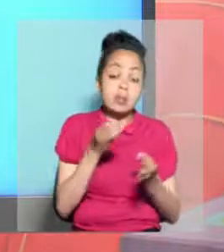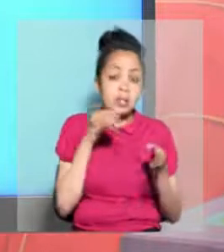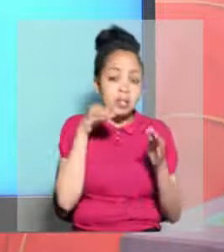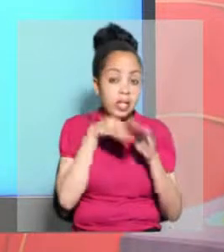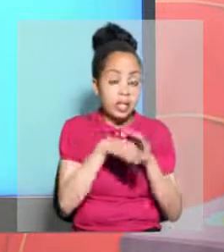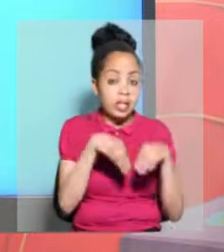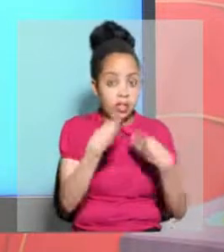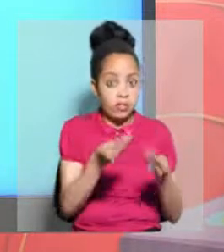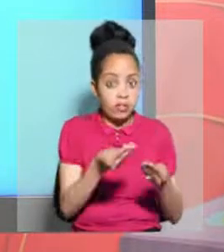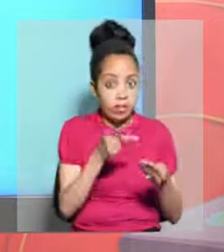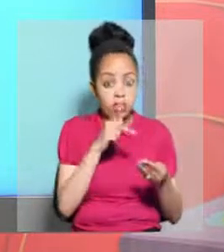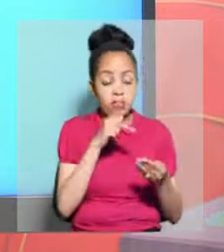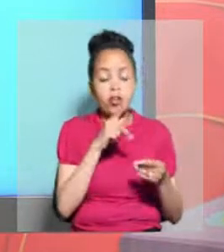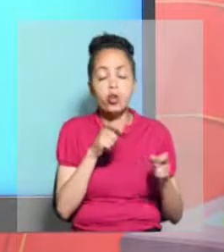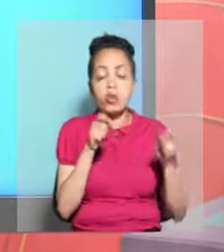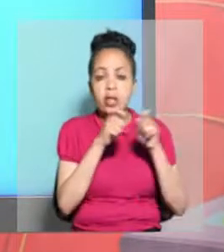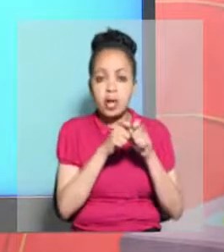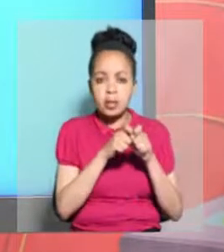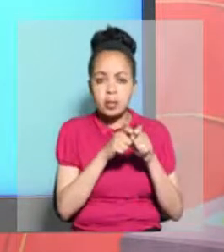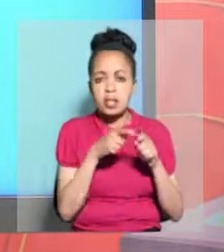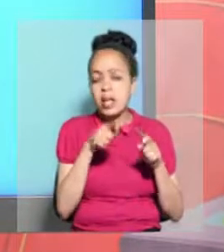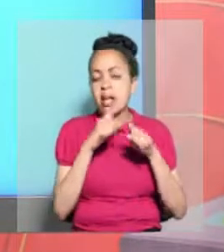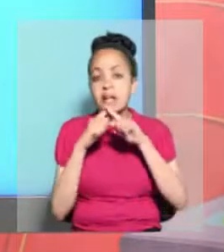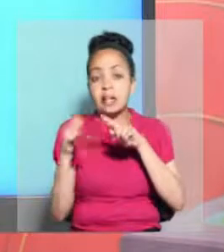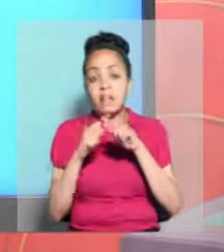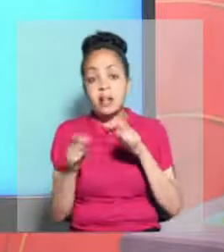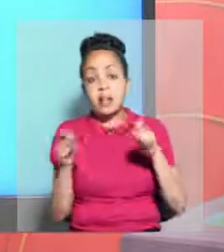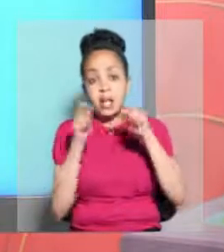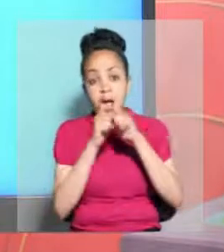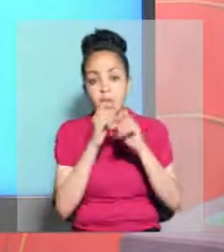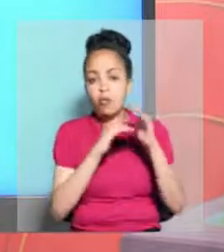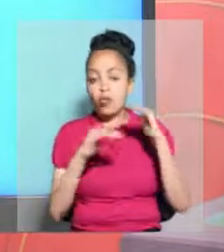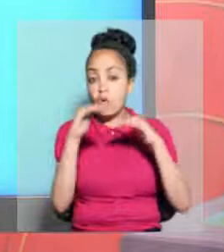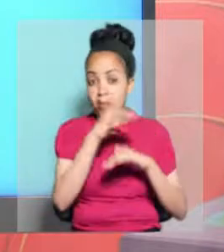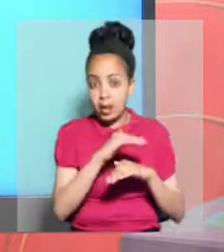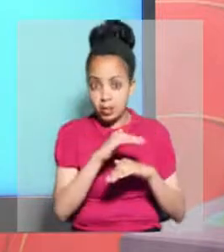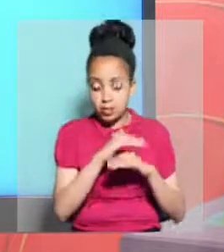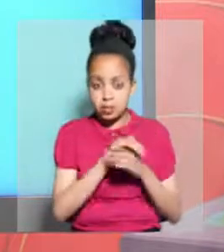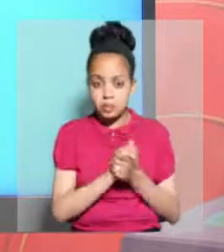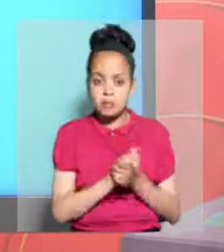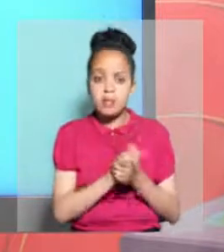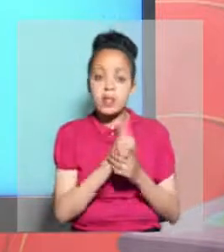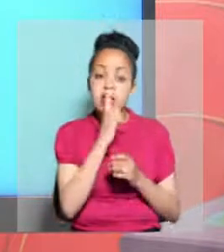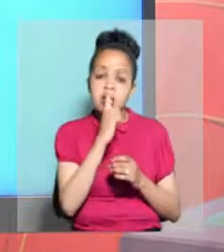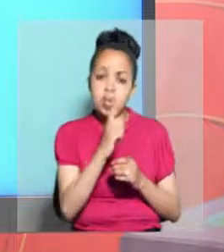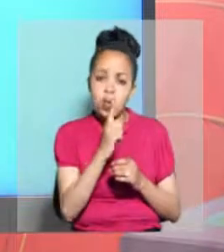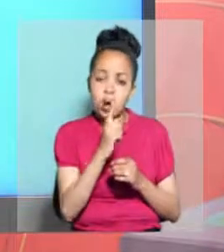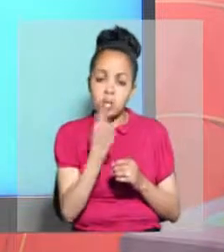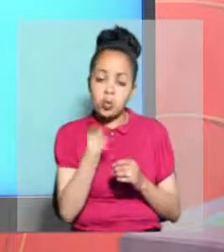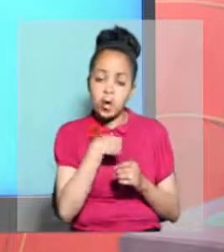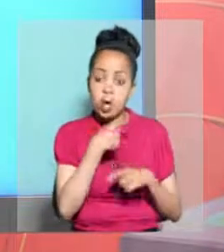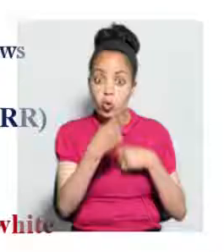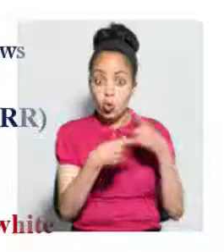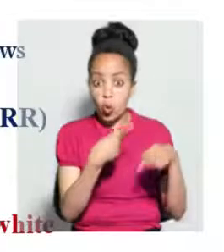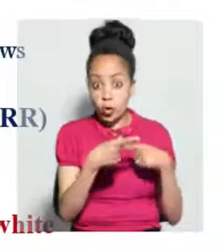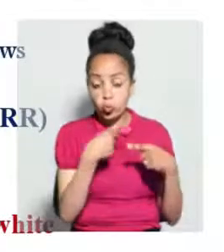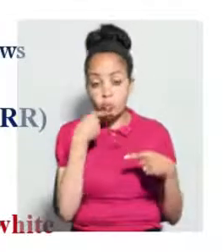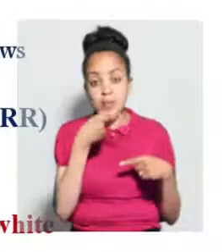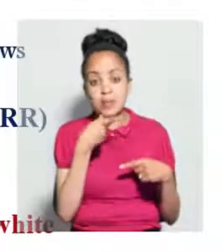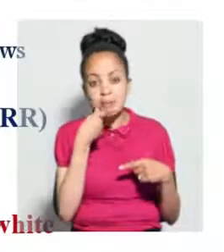given phenotype. There are different types of dominance. The one that we are going to speak